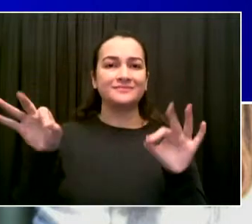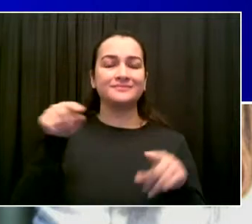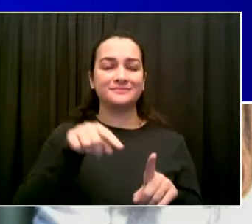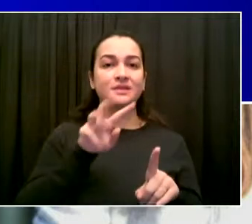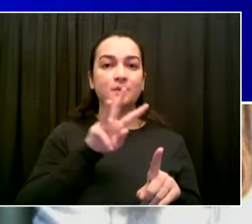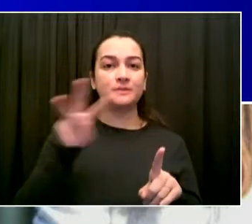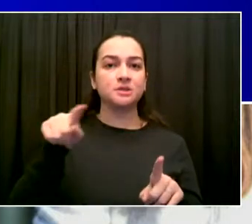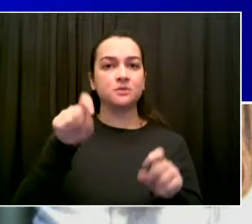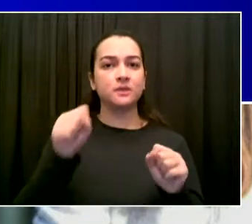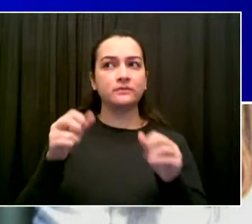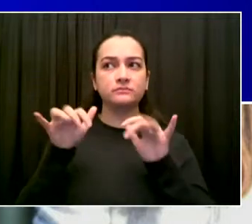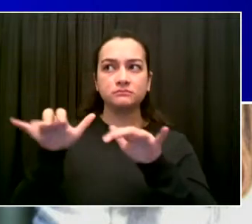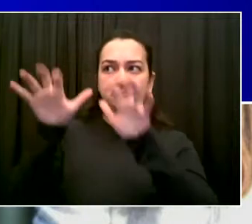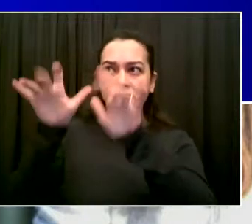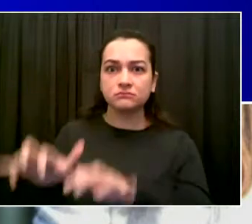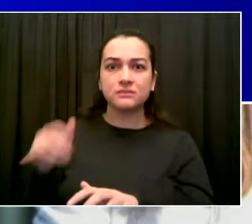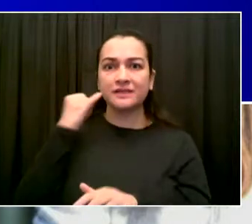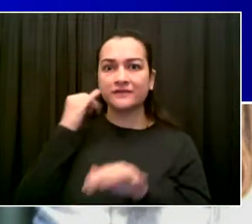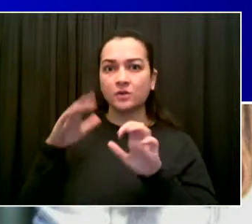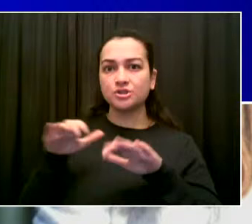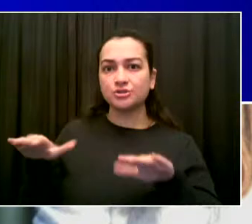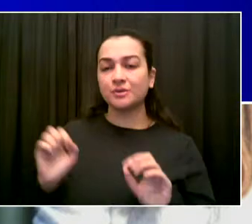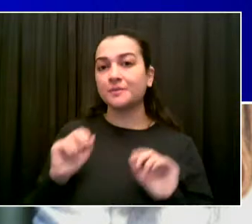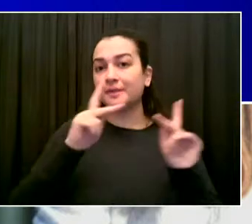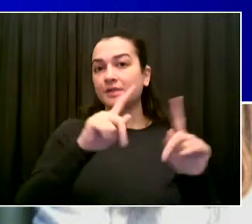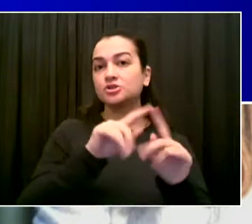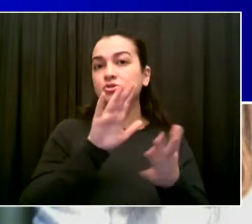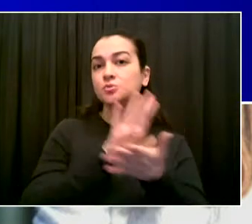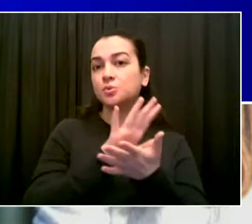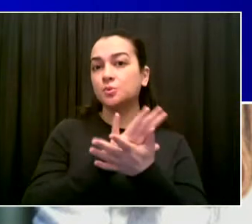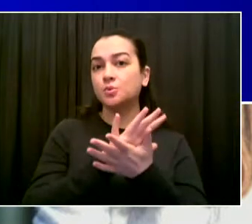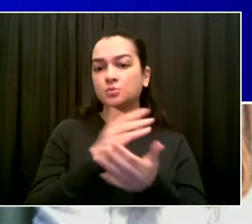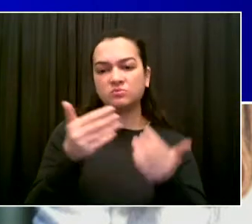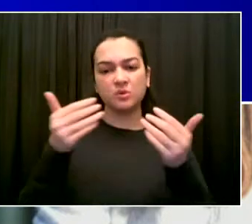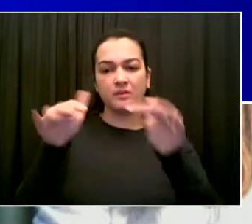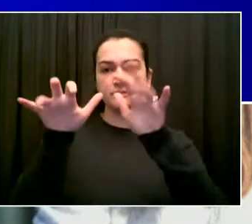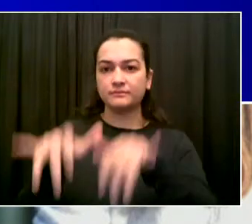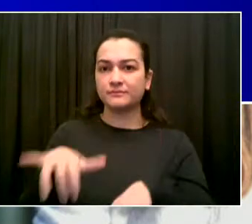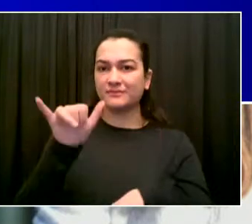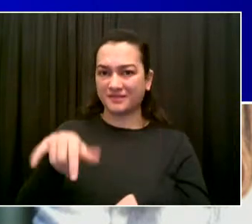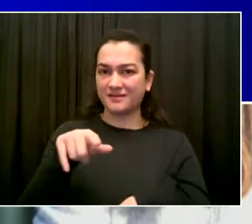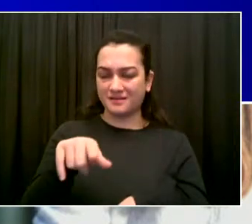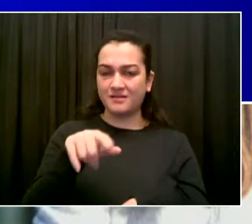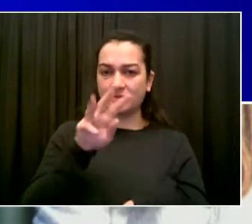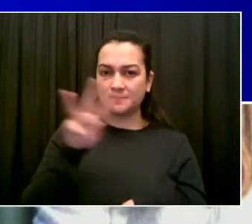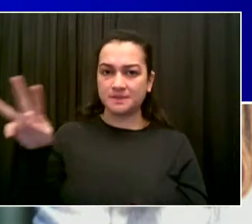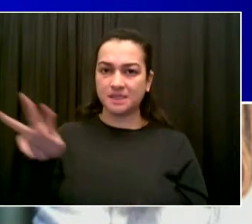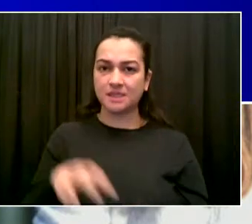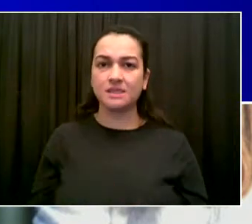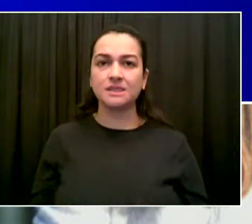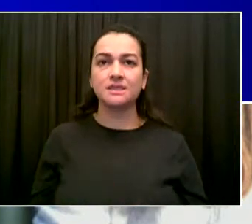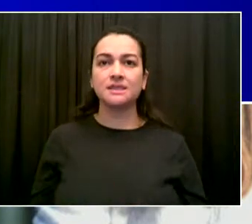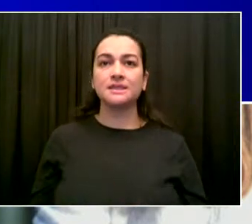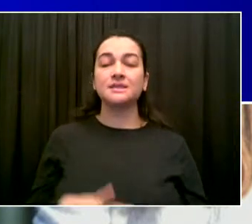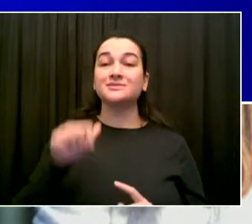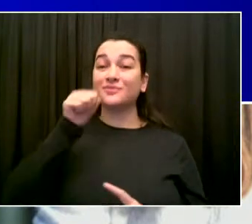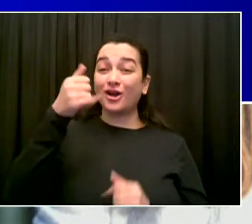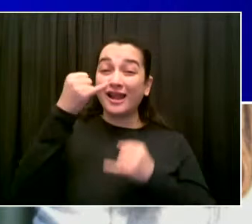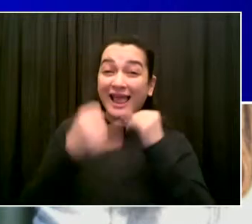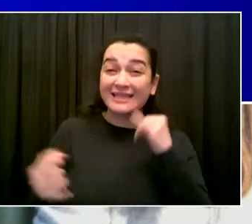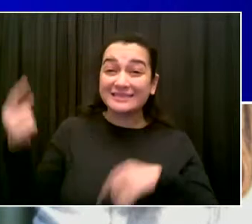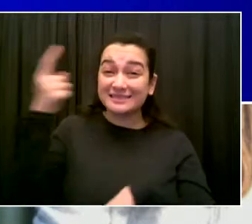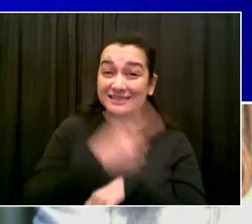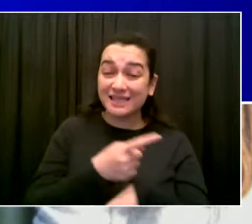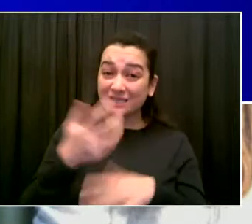again is the website. I want to remind all parents you have until the end of the day tomorrow. The end of the day tomorrow for